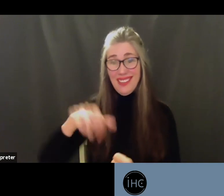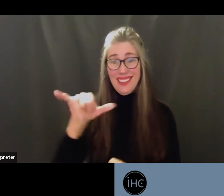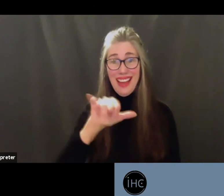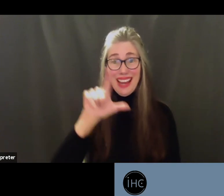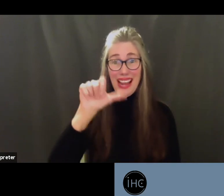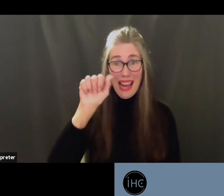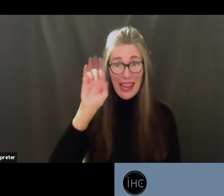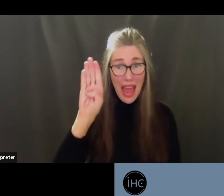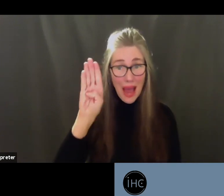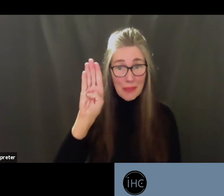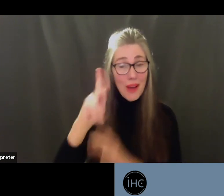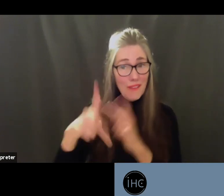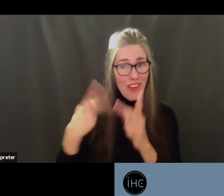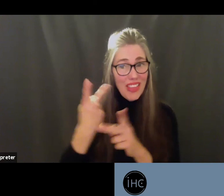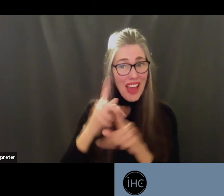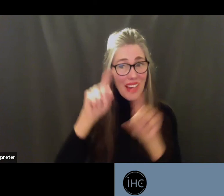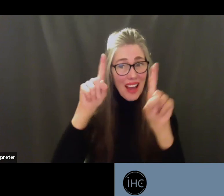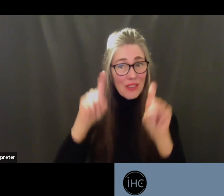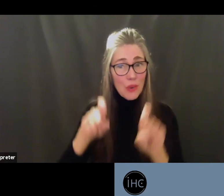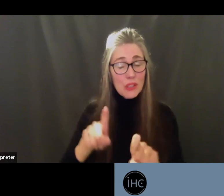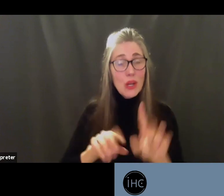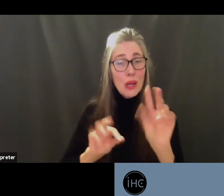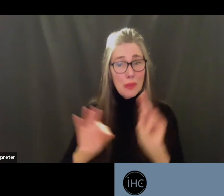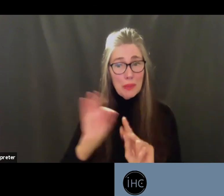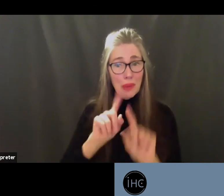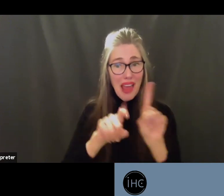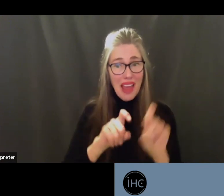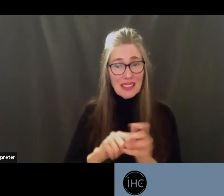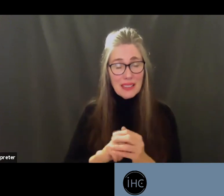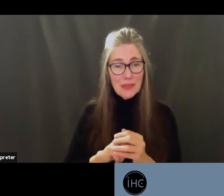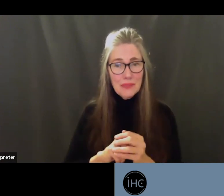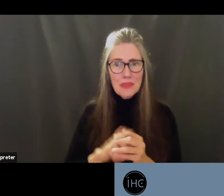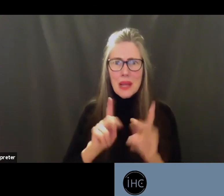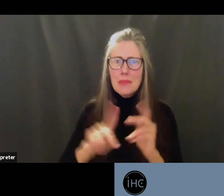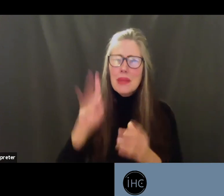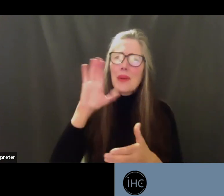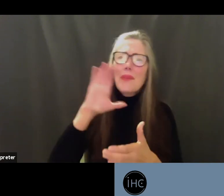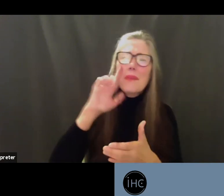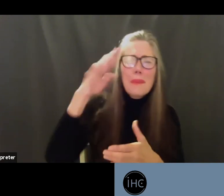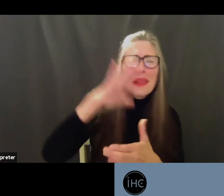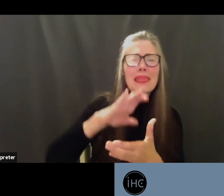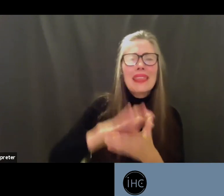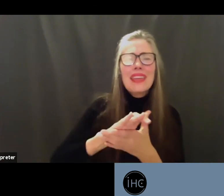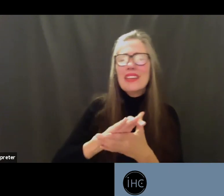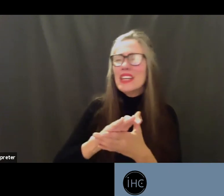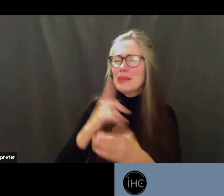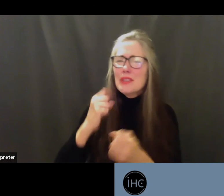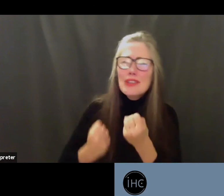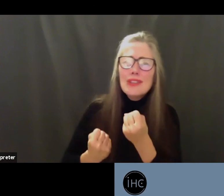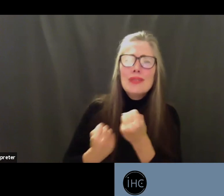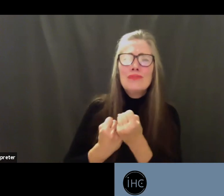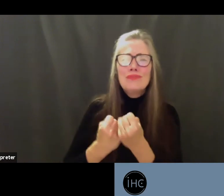questions that people have been raising. So the believing in him is a key, but there's also something else